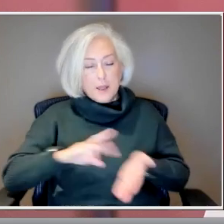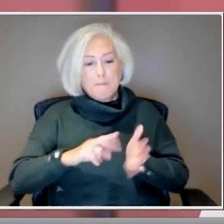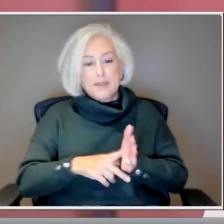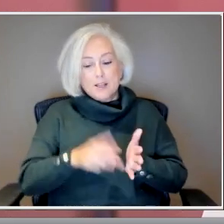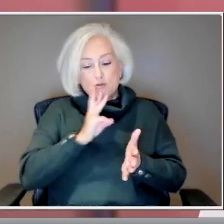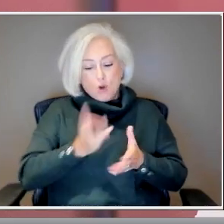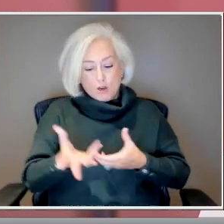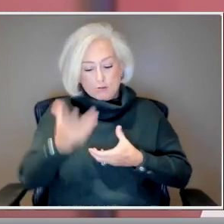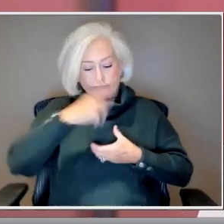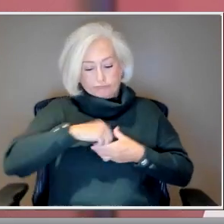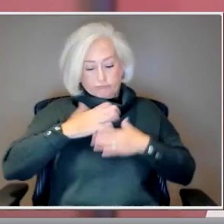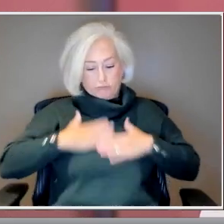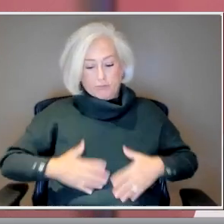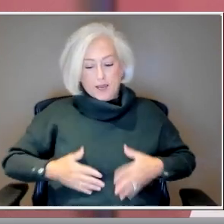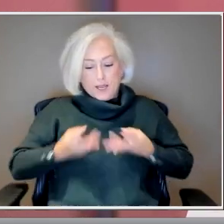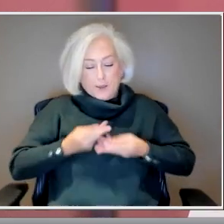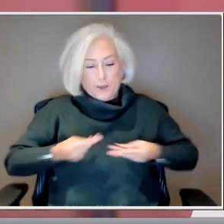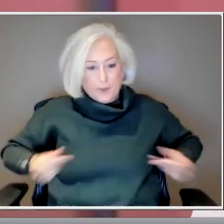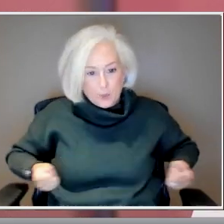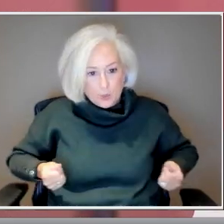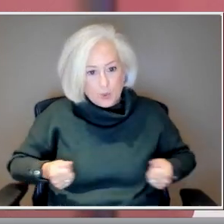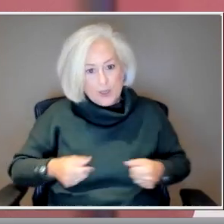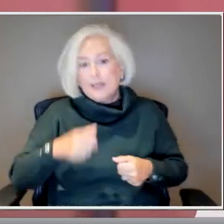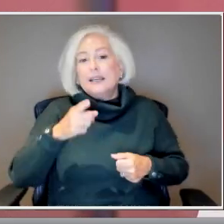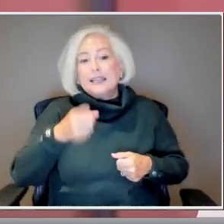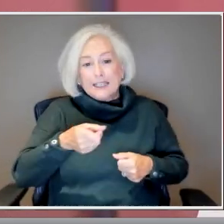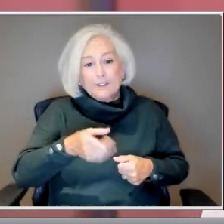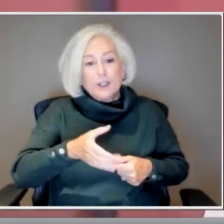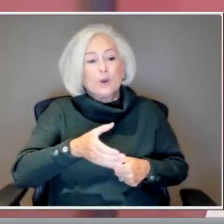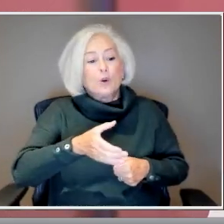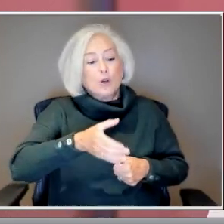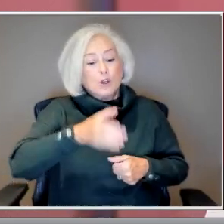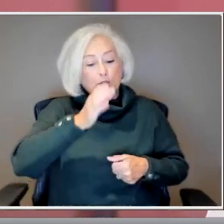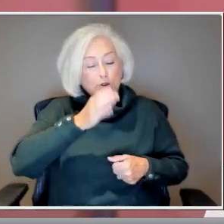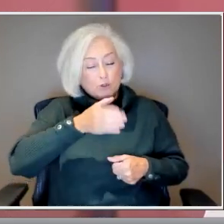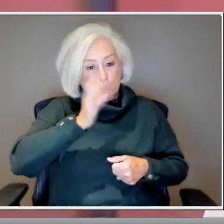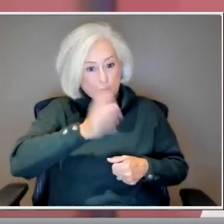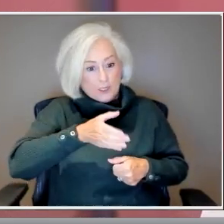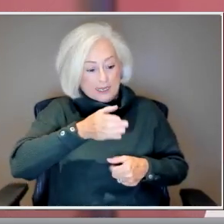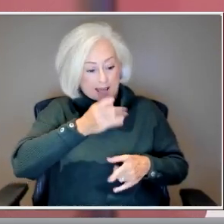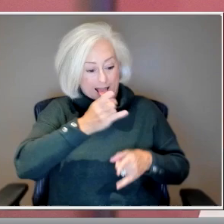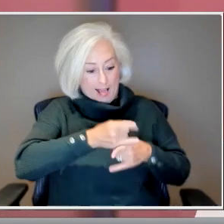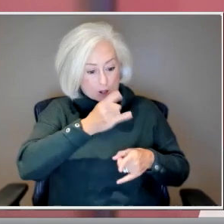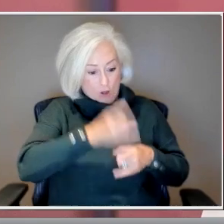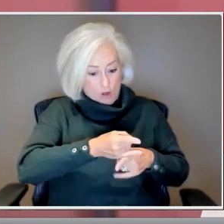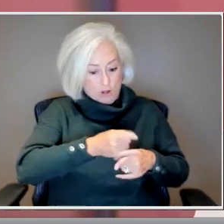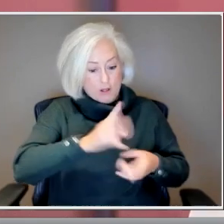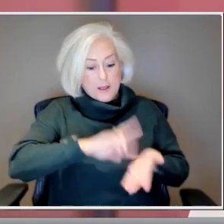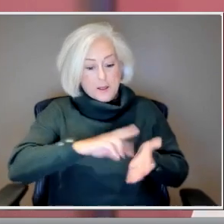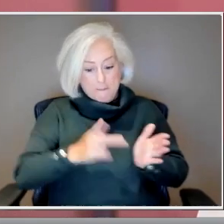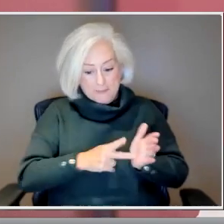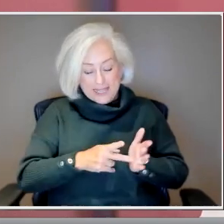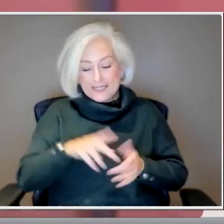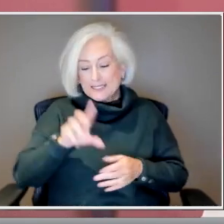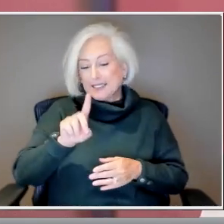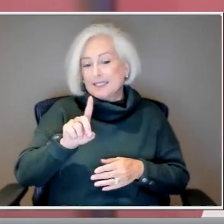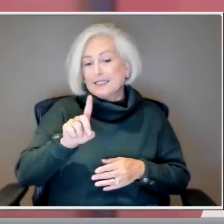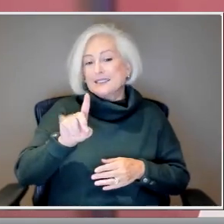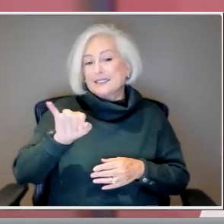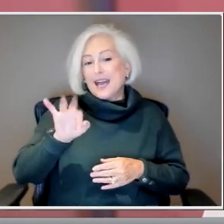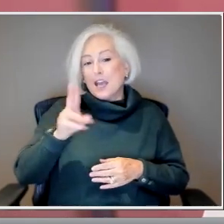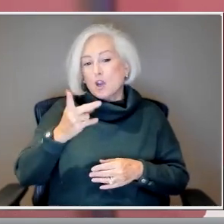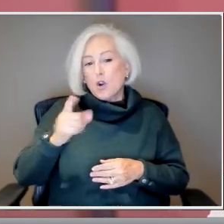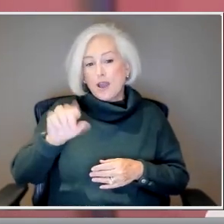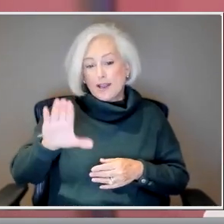you're actually putting out more than you're taking in. And that sort of also contributes to this holiday heart and the sensation of a